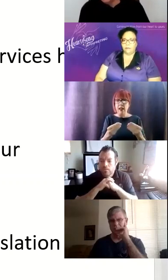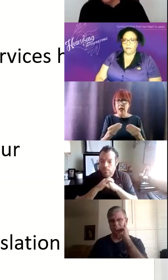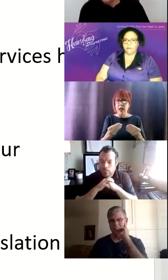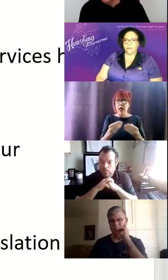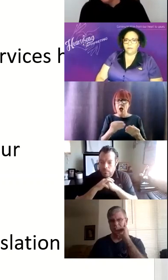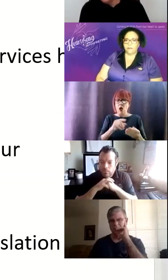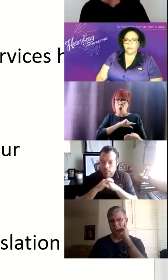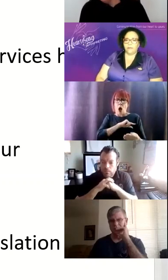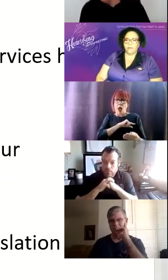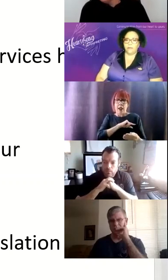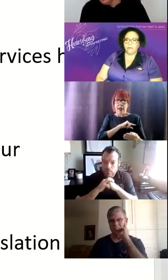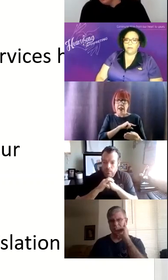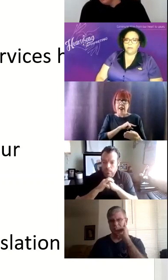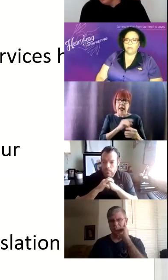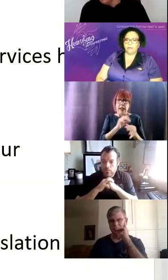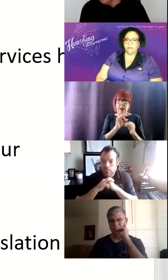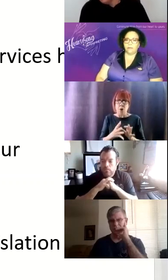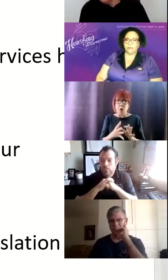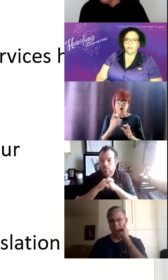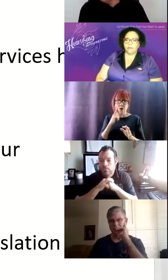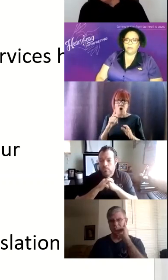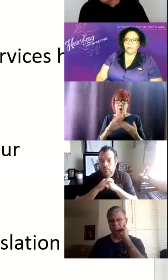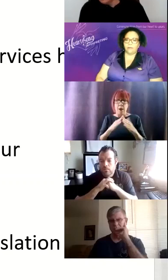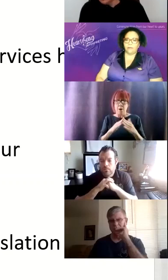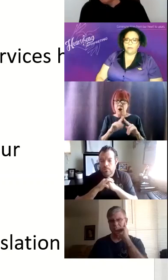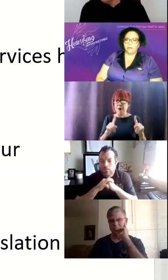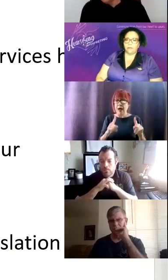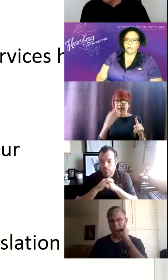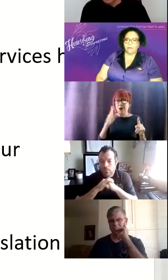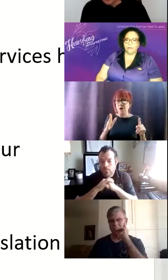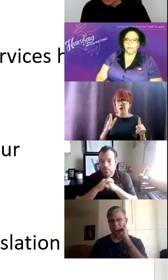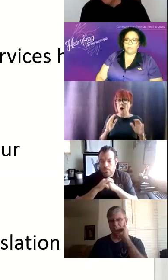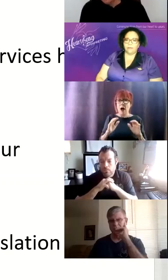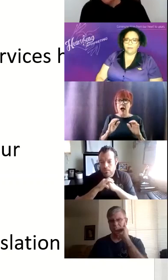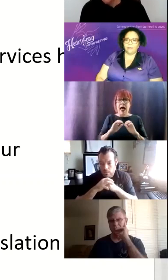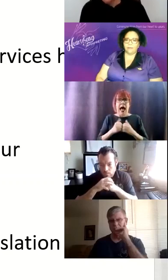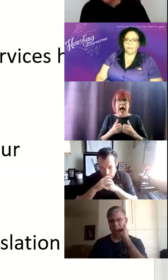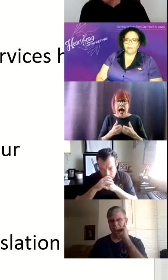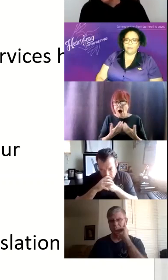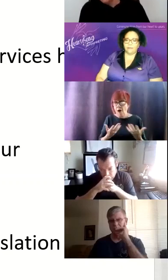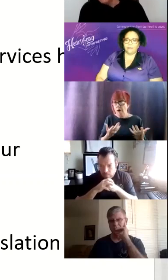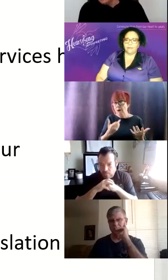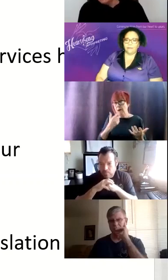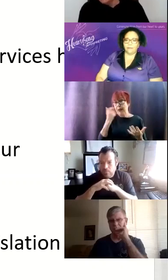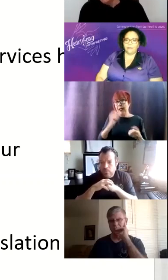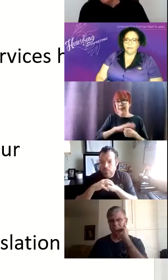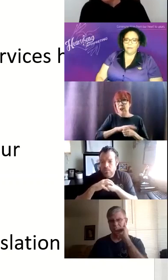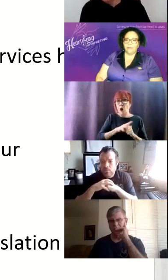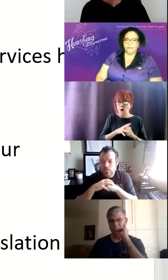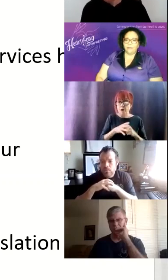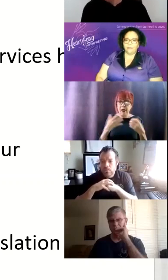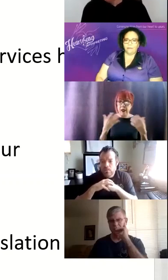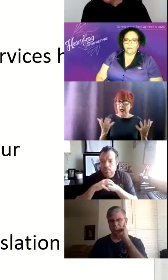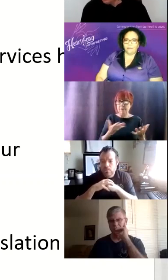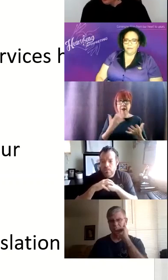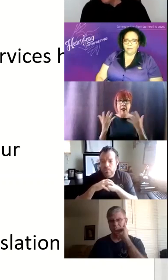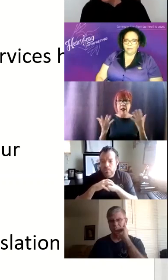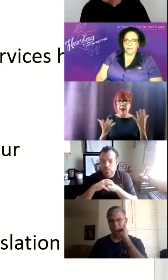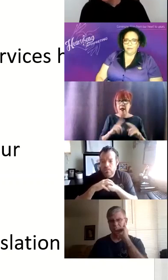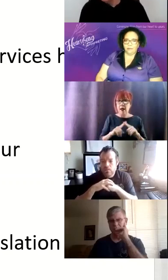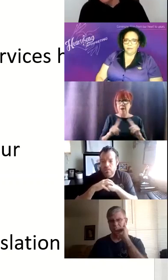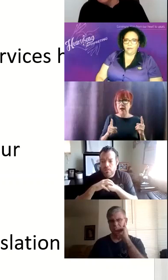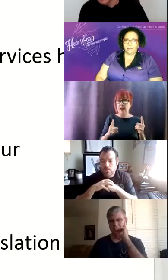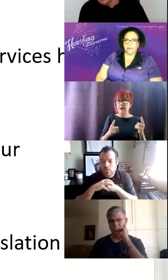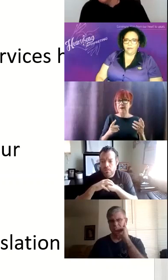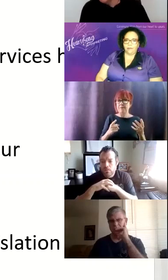interning can be continued. I'm not sure what shape or form with COVID conditions, but something that we can